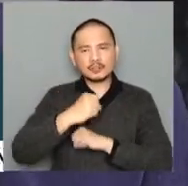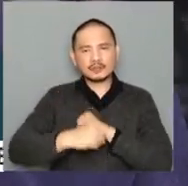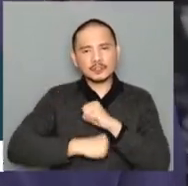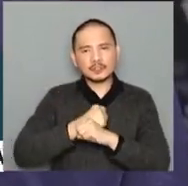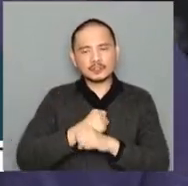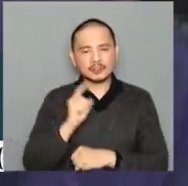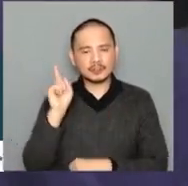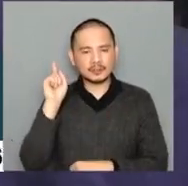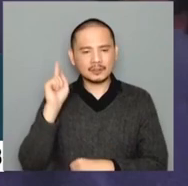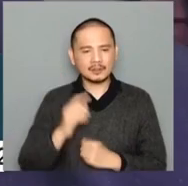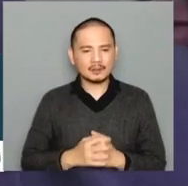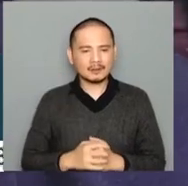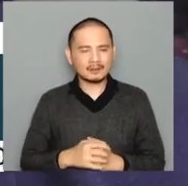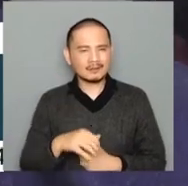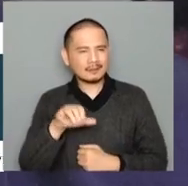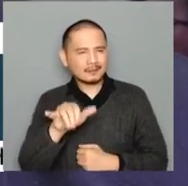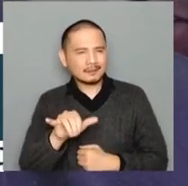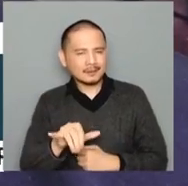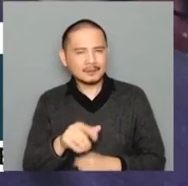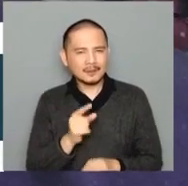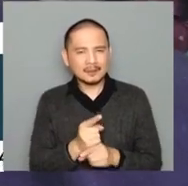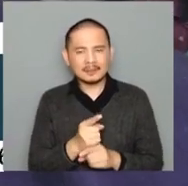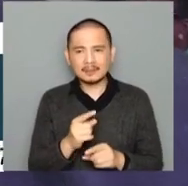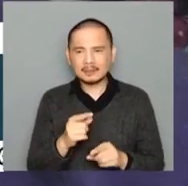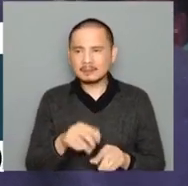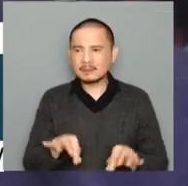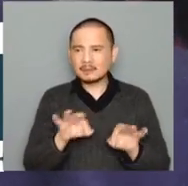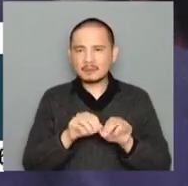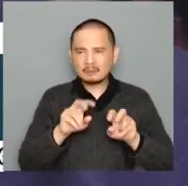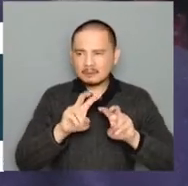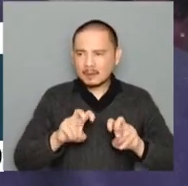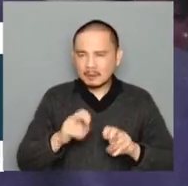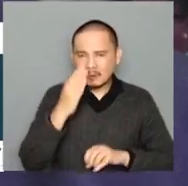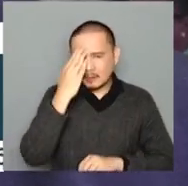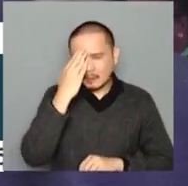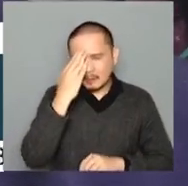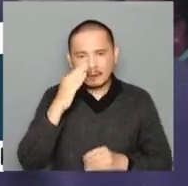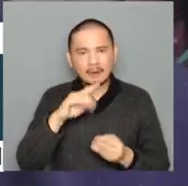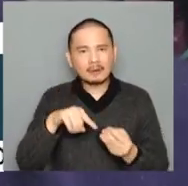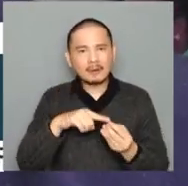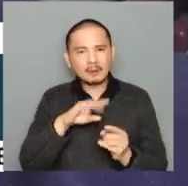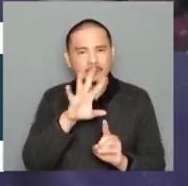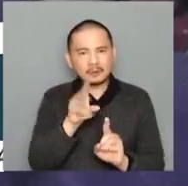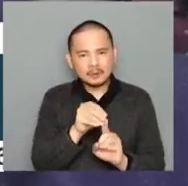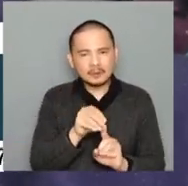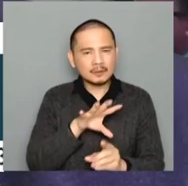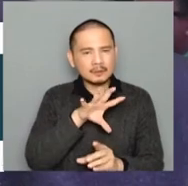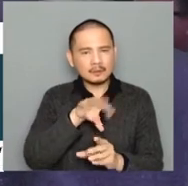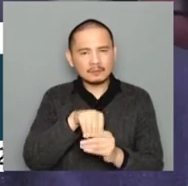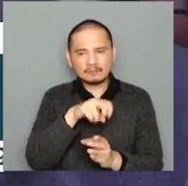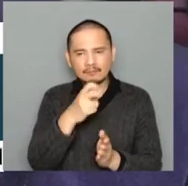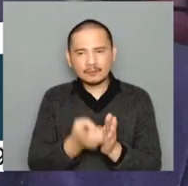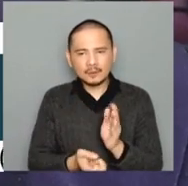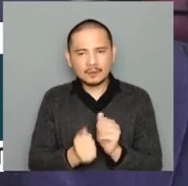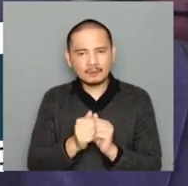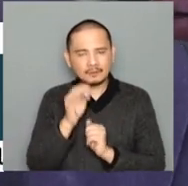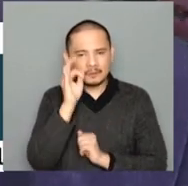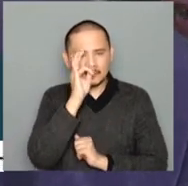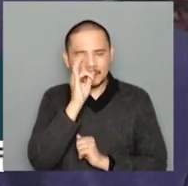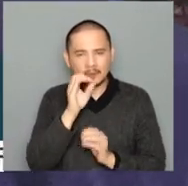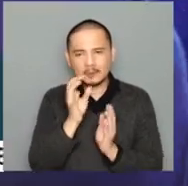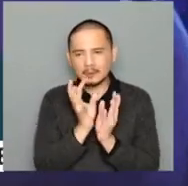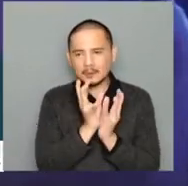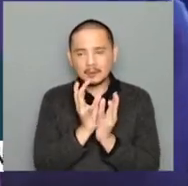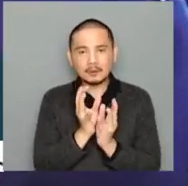these events, is just getting to know more about our culture and spending time in the Filipino community and going to meet our local